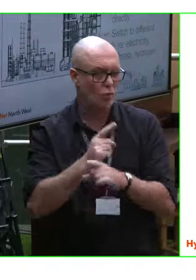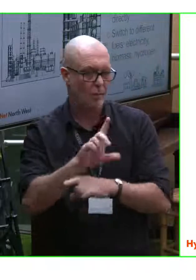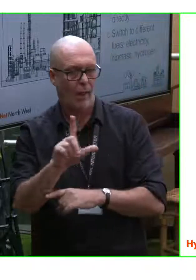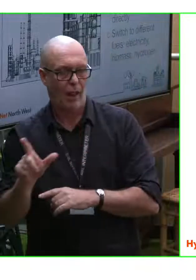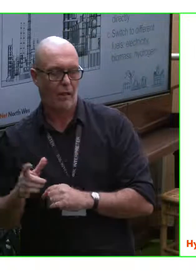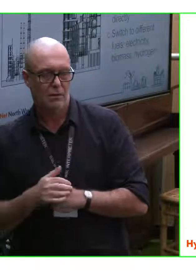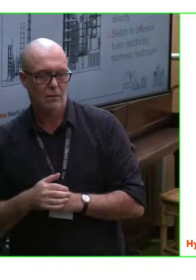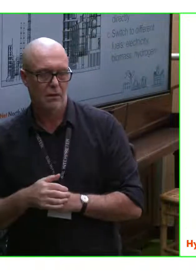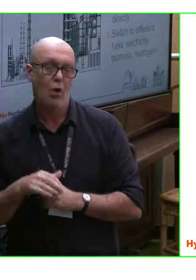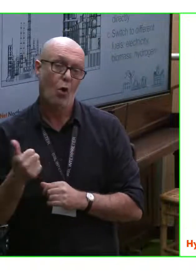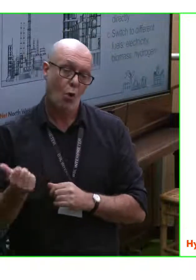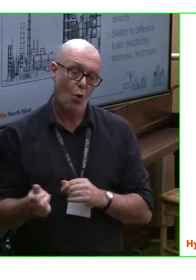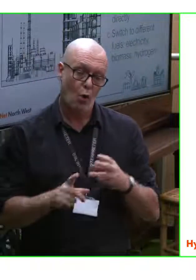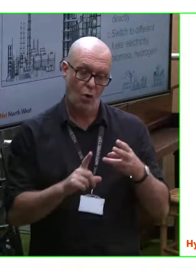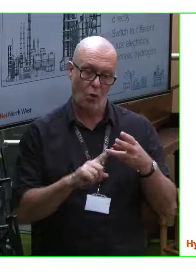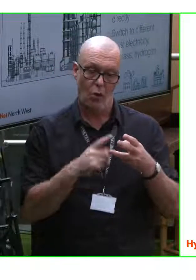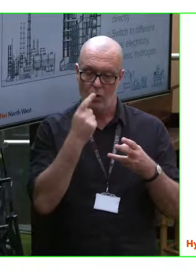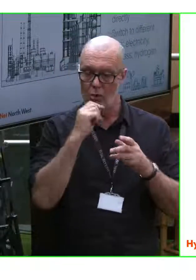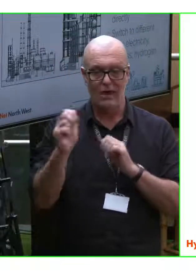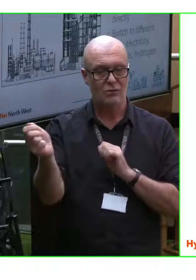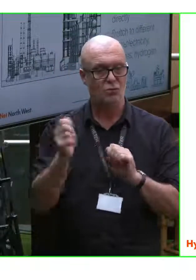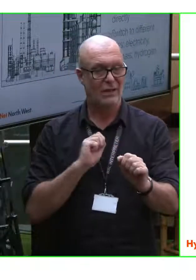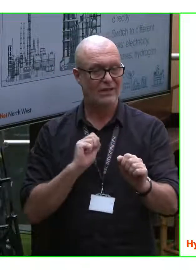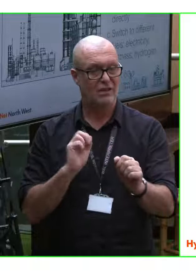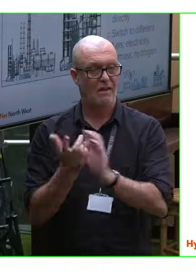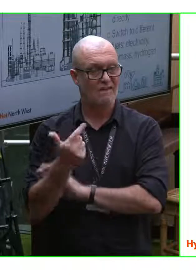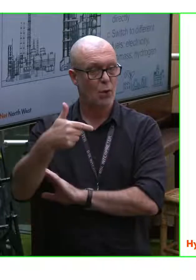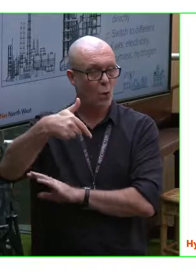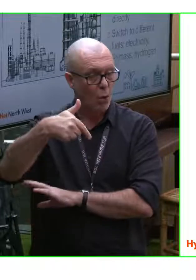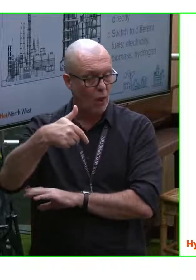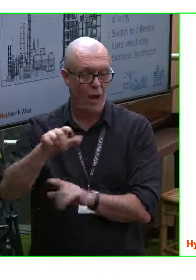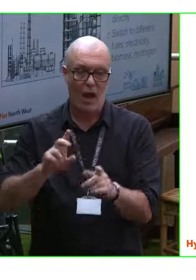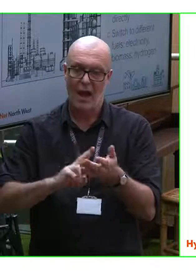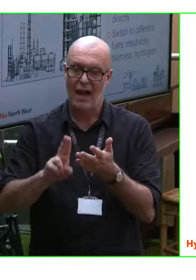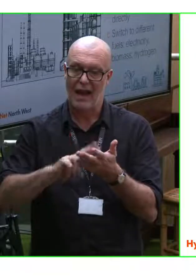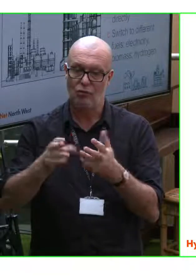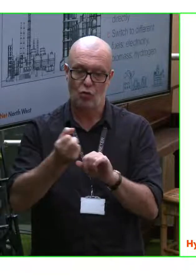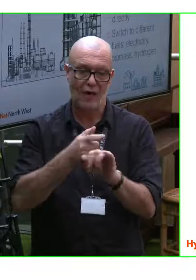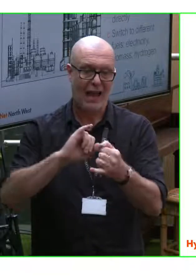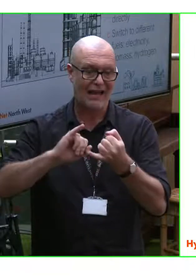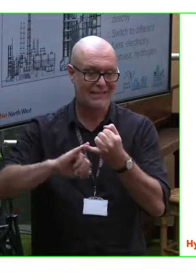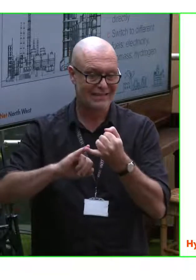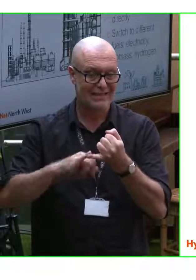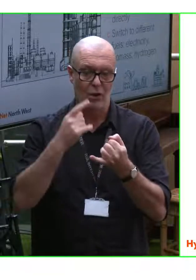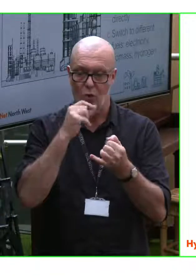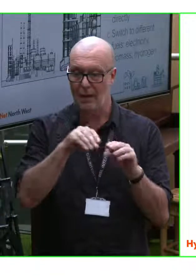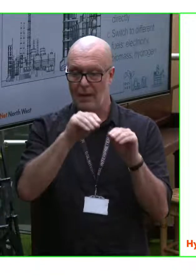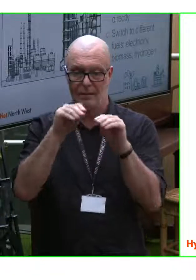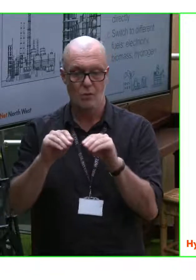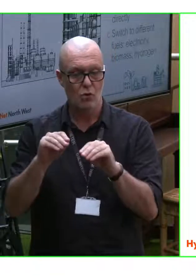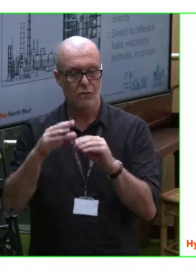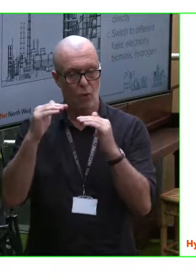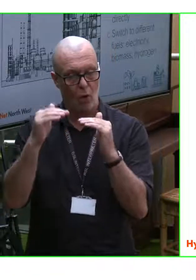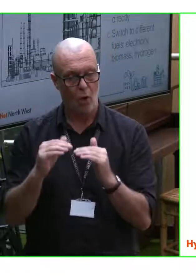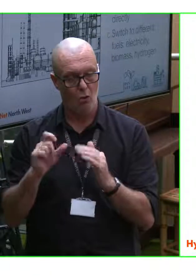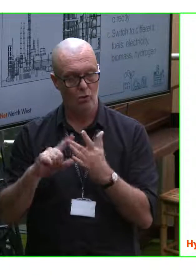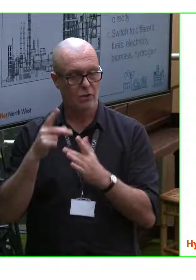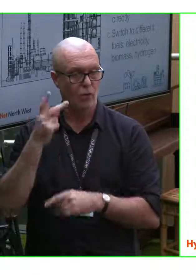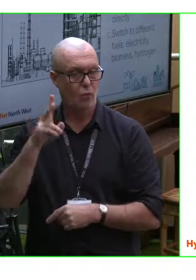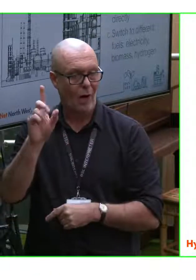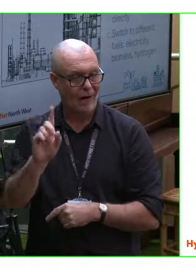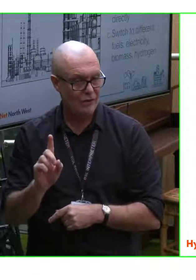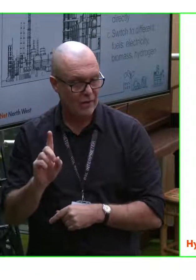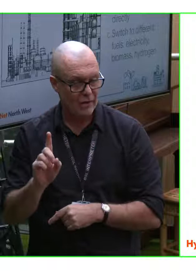Or finally, you can switch to a different fuel. Typically they're on natural gas. You can move to low carbon electricity. You can move